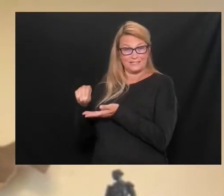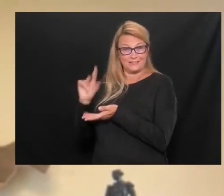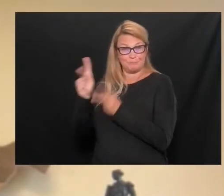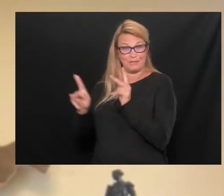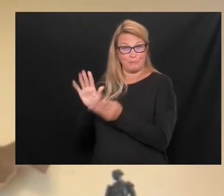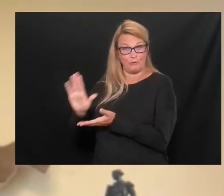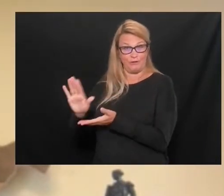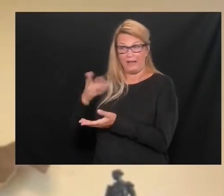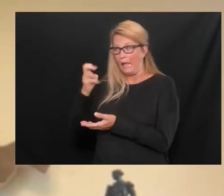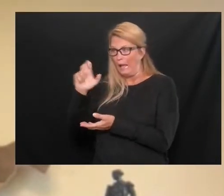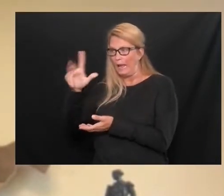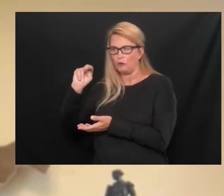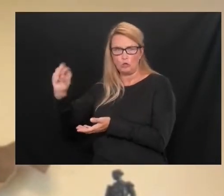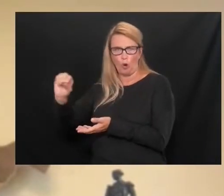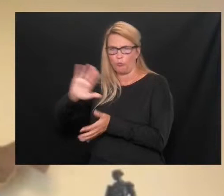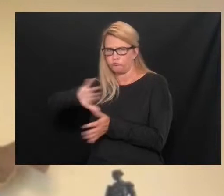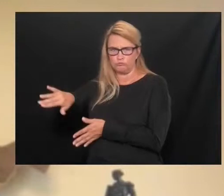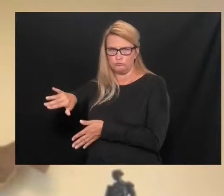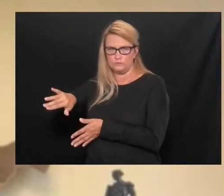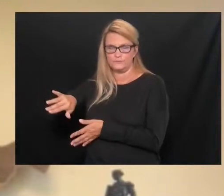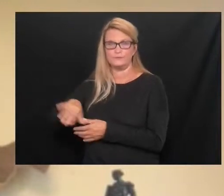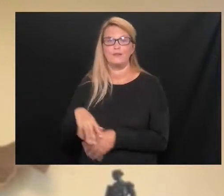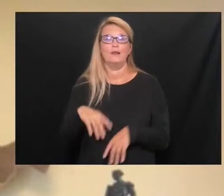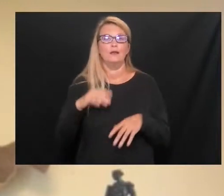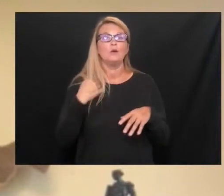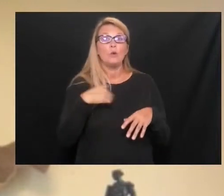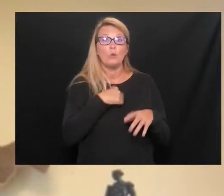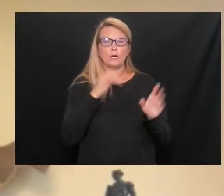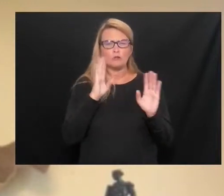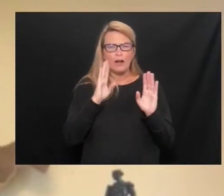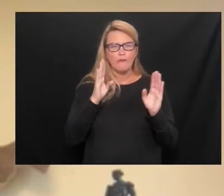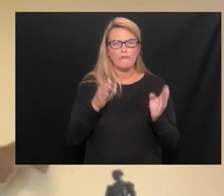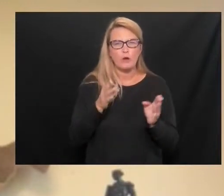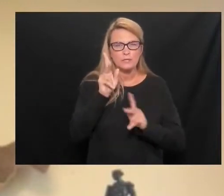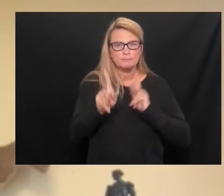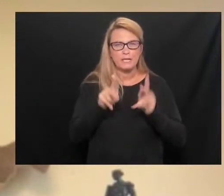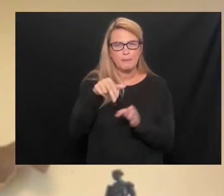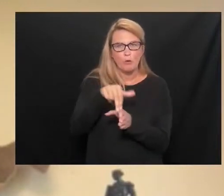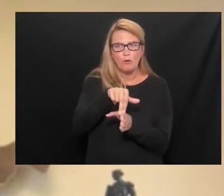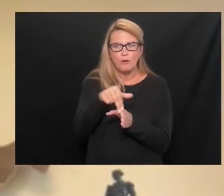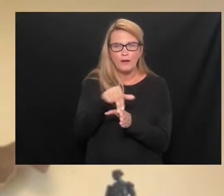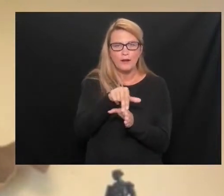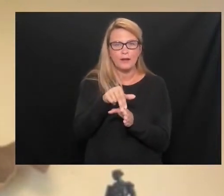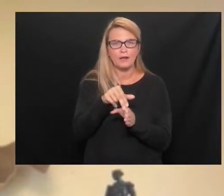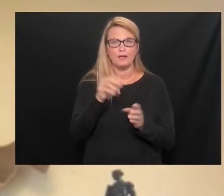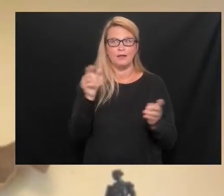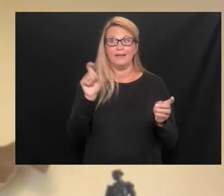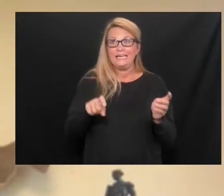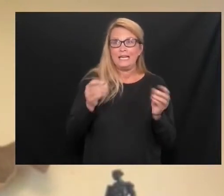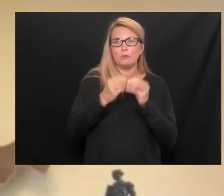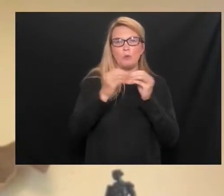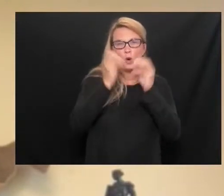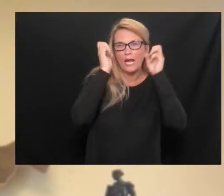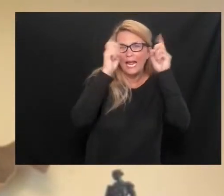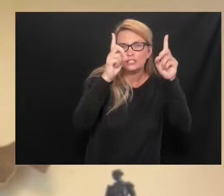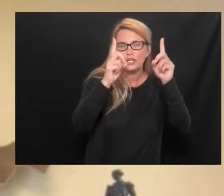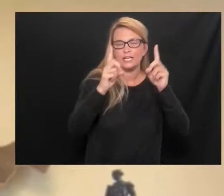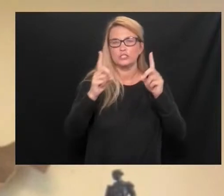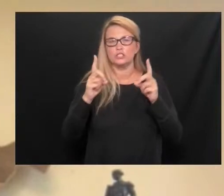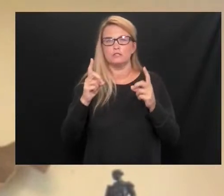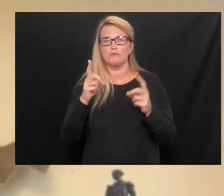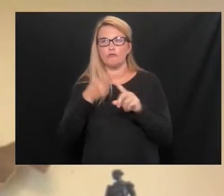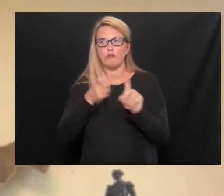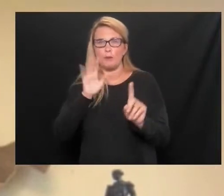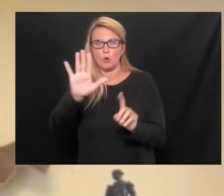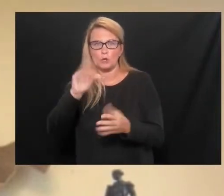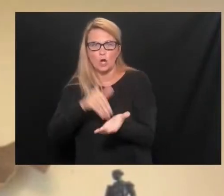far in numbers. There are those who just need more education from a trusted primary